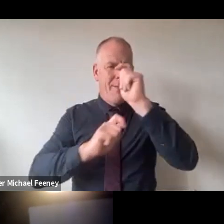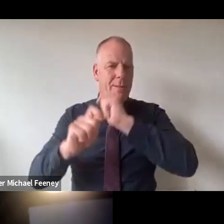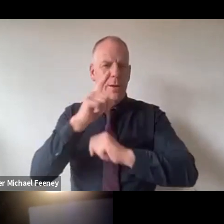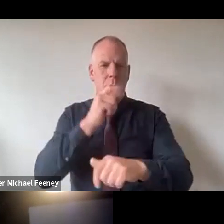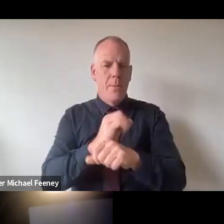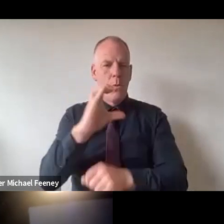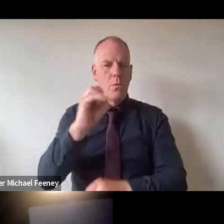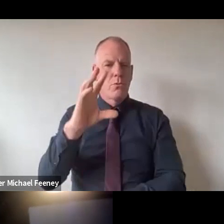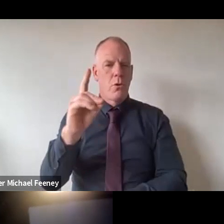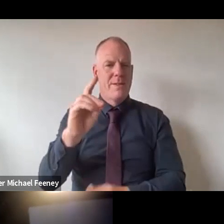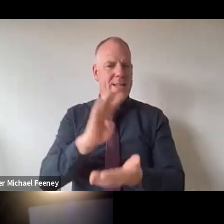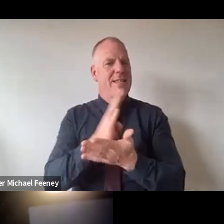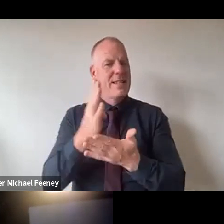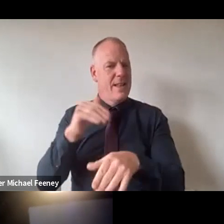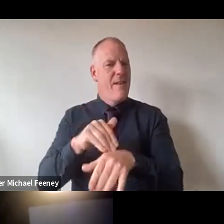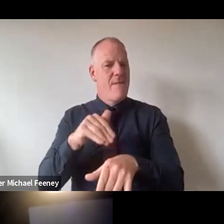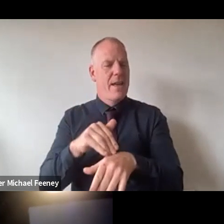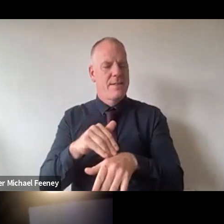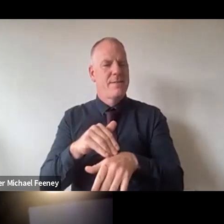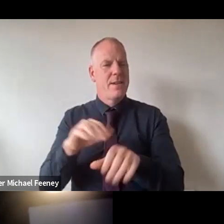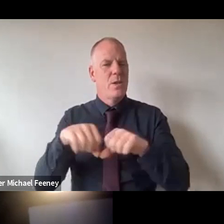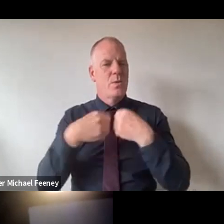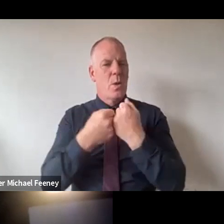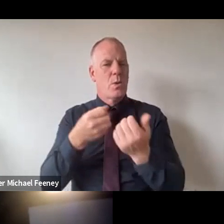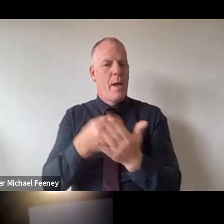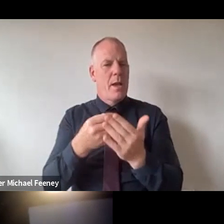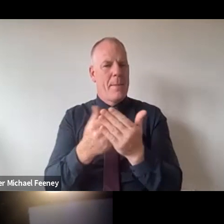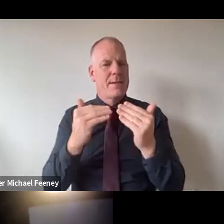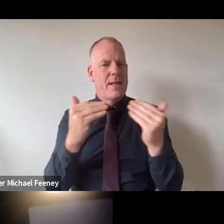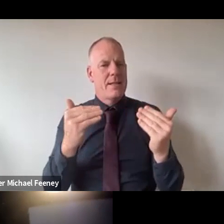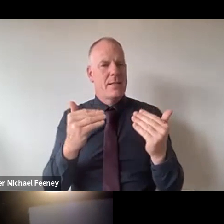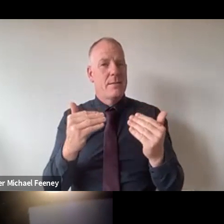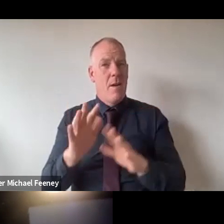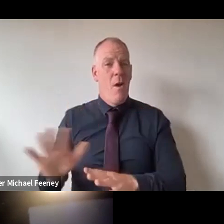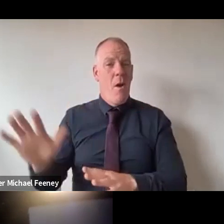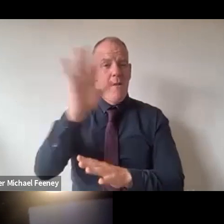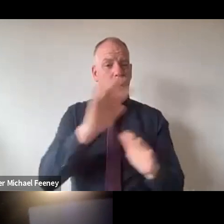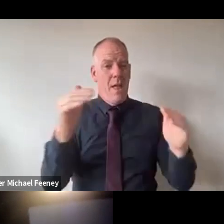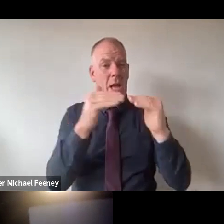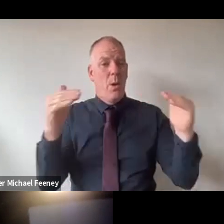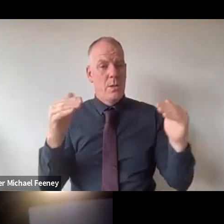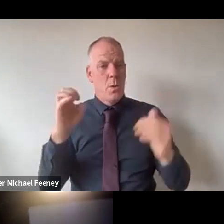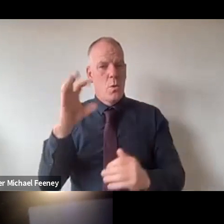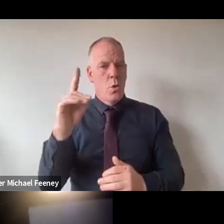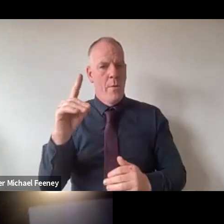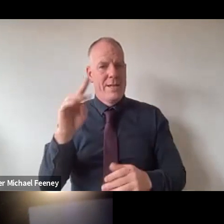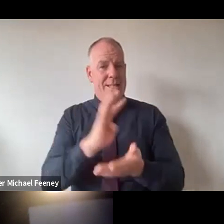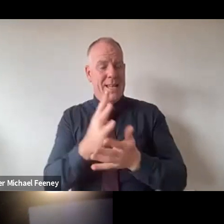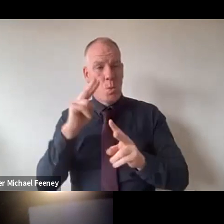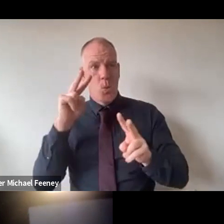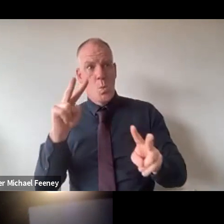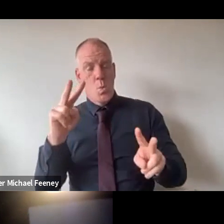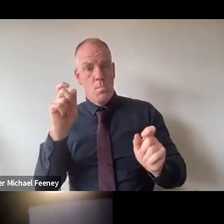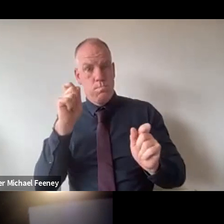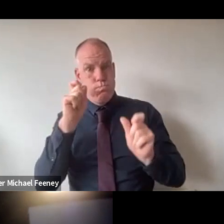COVID-19 impact on this. And in the field of equality in general, COVID-19 really acted, I think, in many ways as an